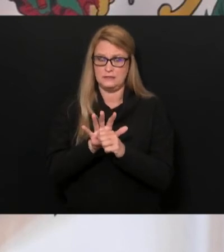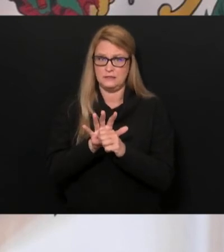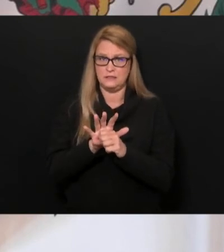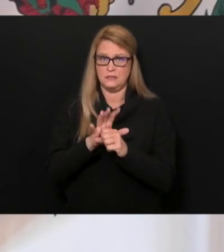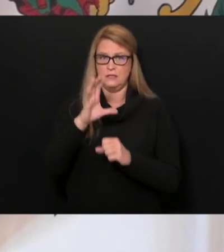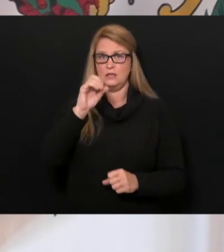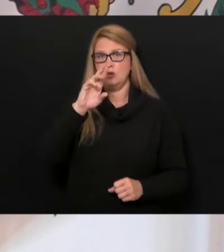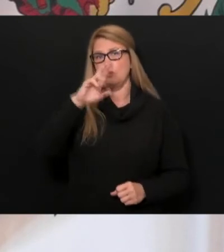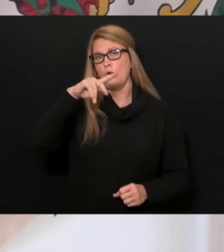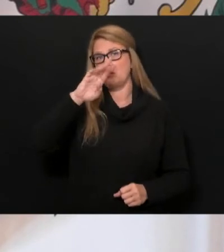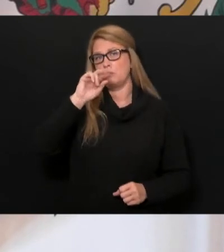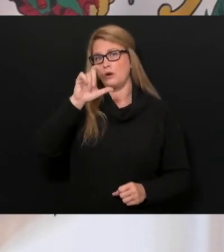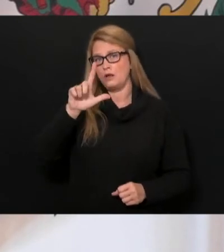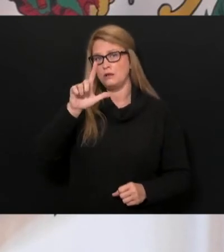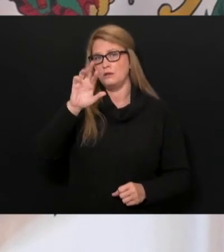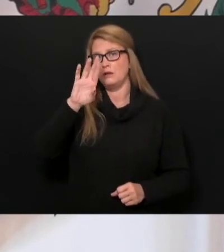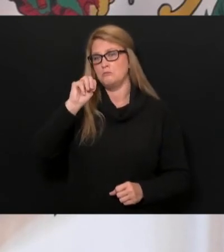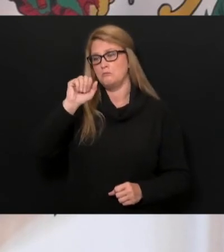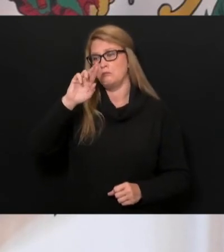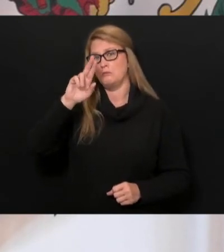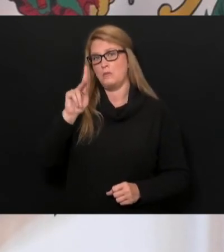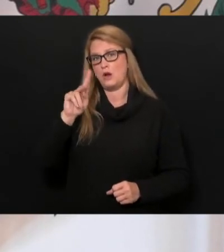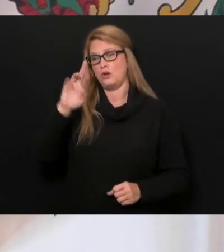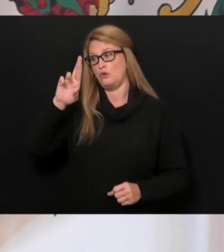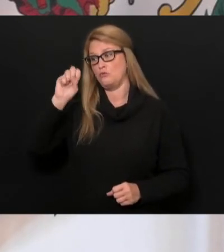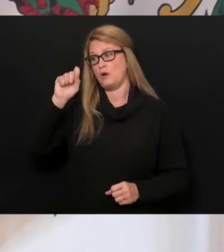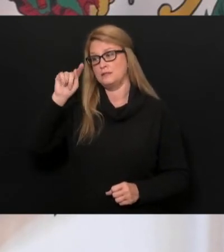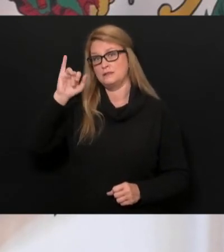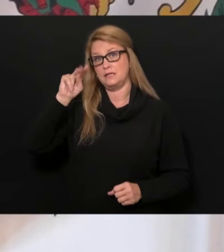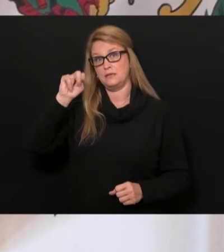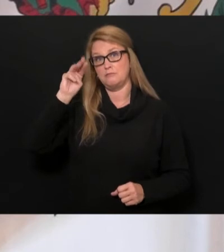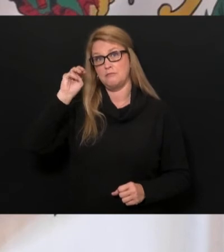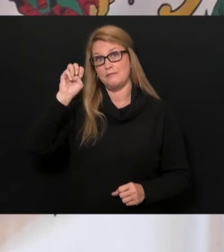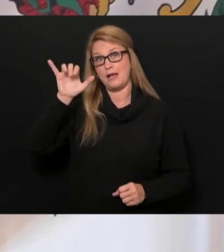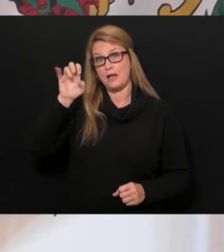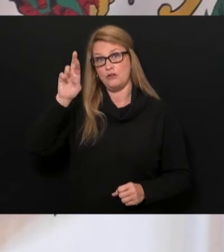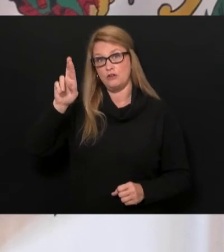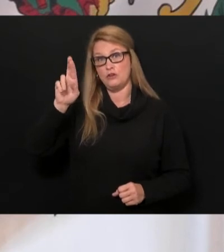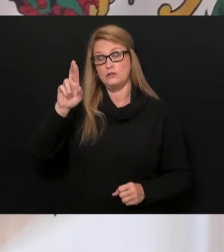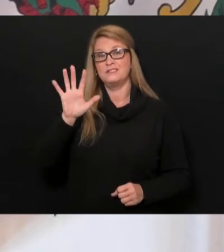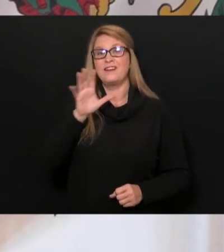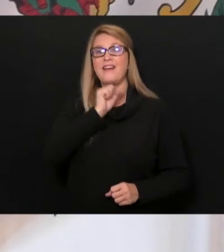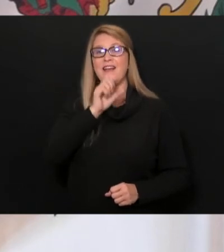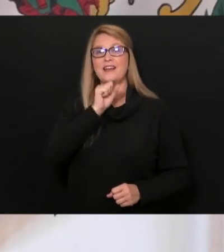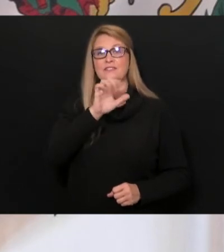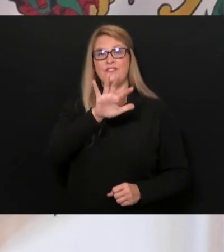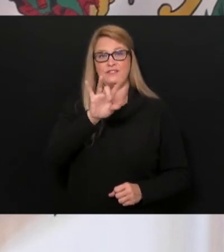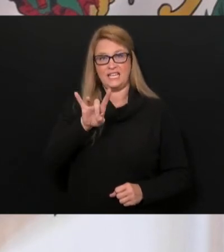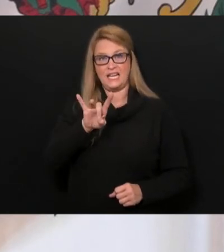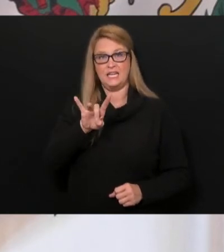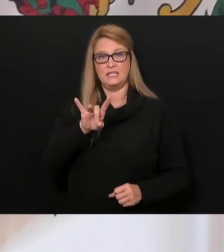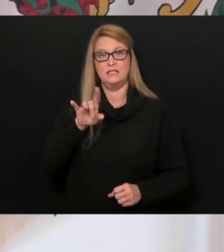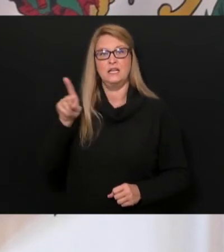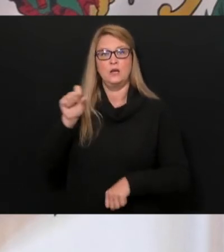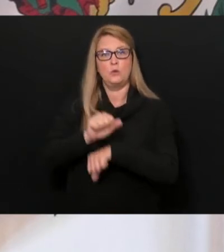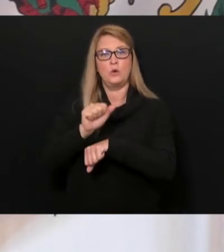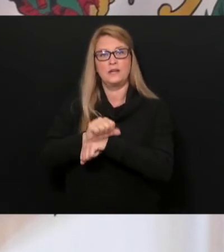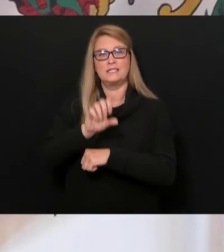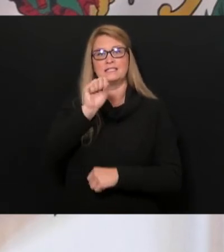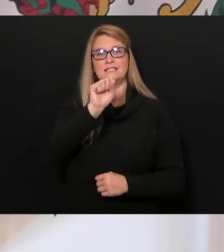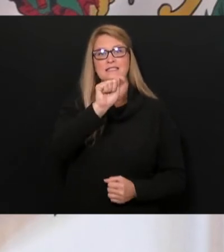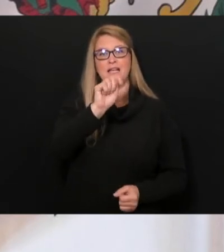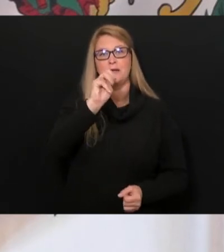Corporal Mark Rustenmeyer, who is 58 years old, has served at the St. Mary's Correctional